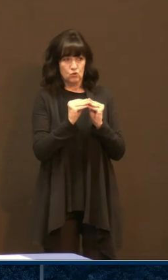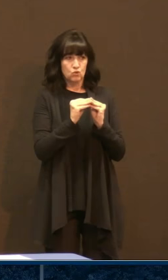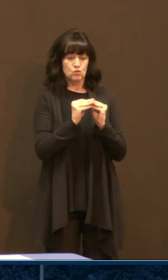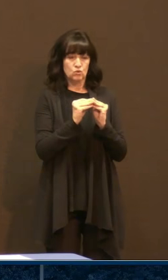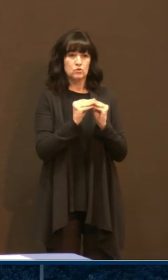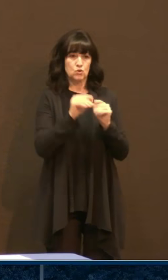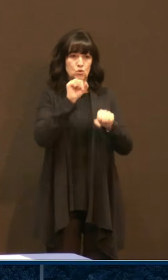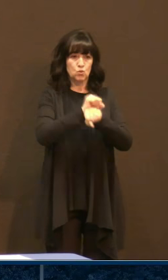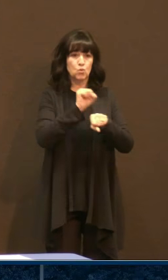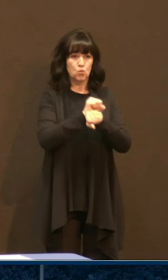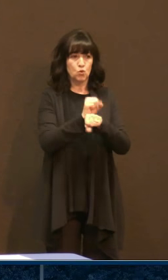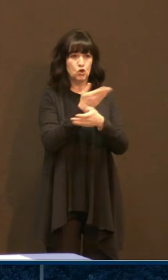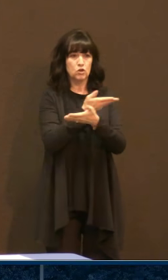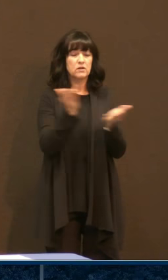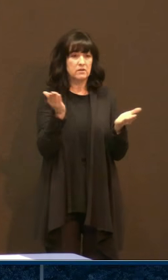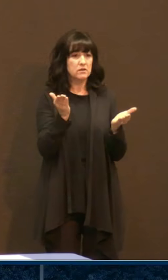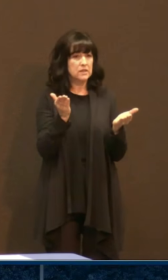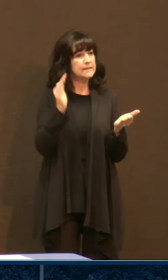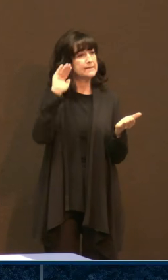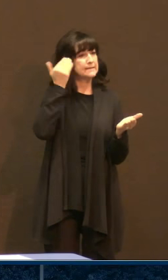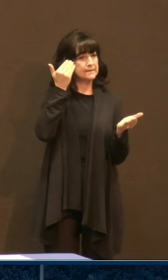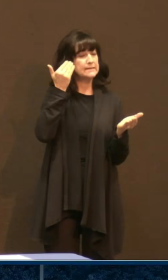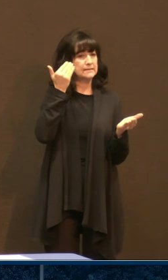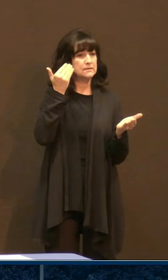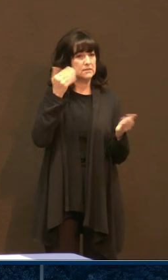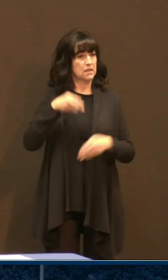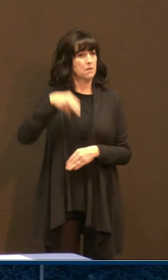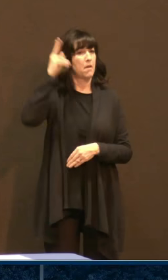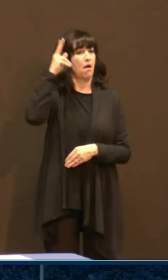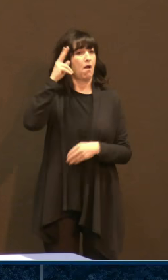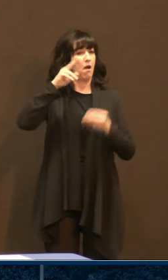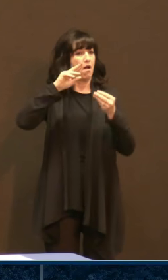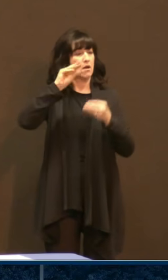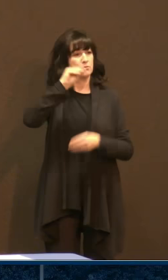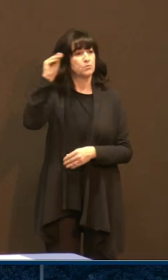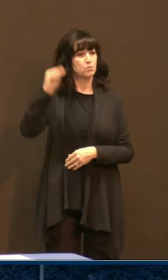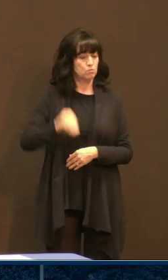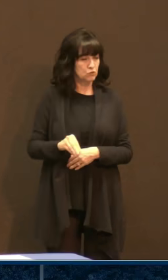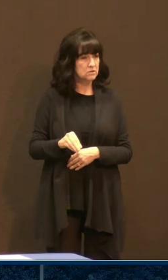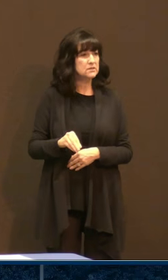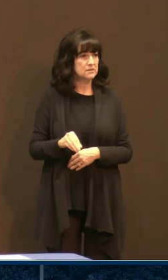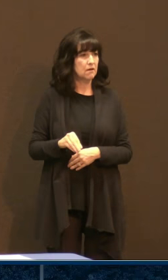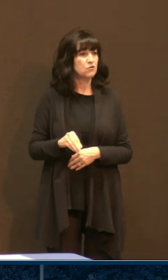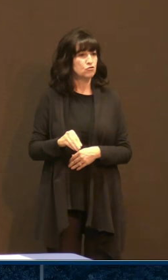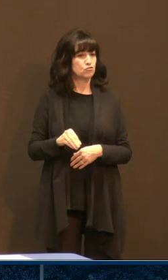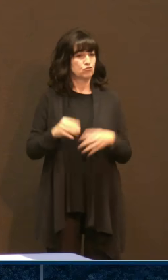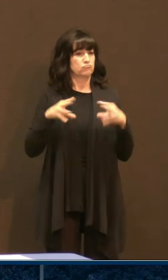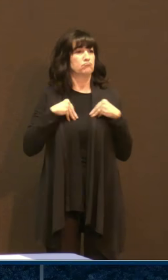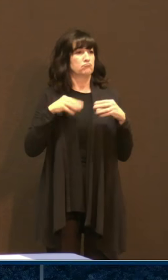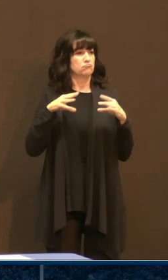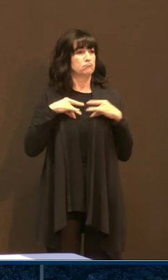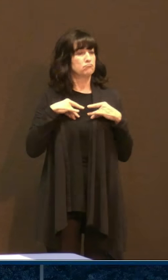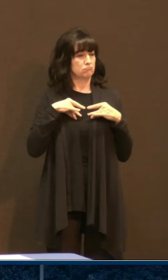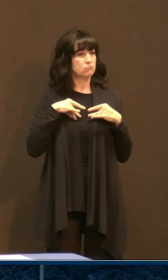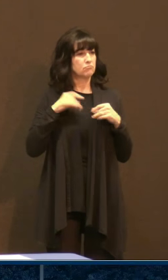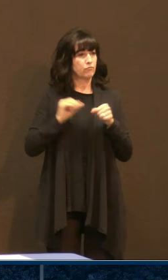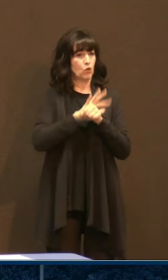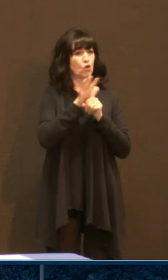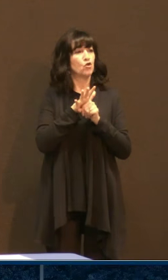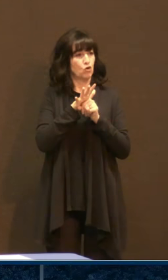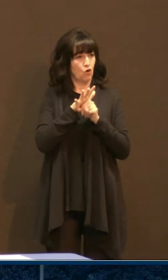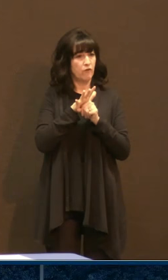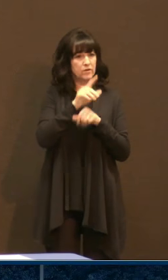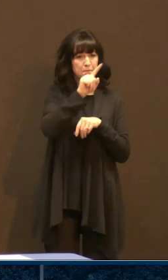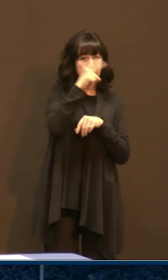higher infection rates in the communities of color, both the Latino community and the African American community up and down our state. We've